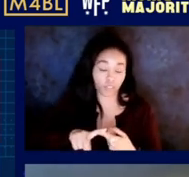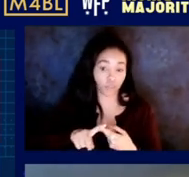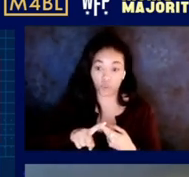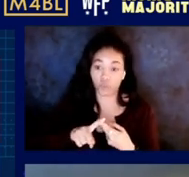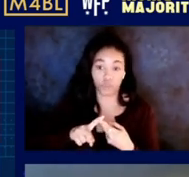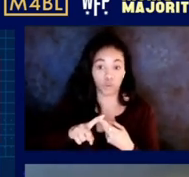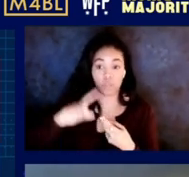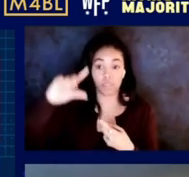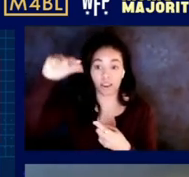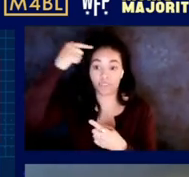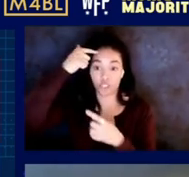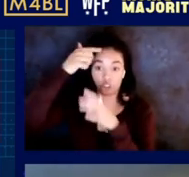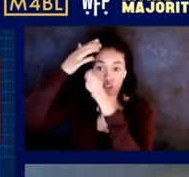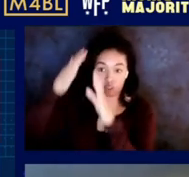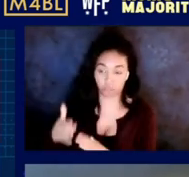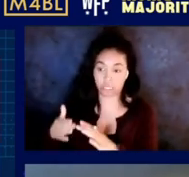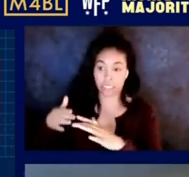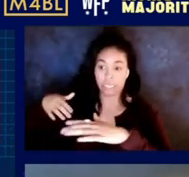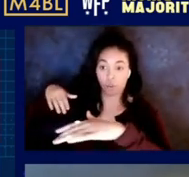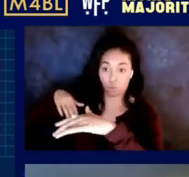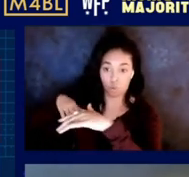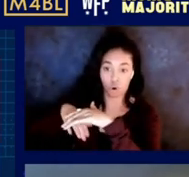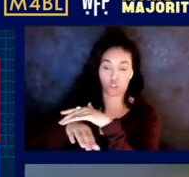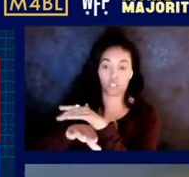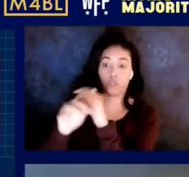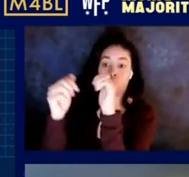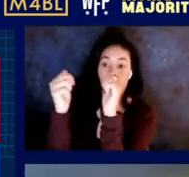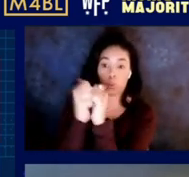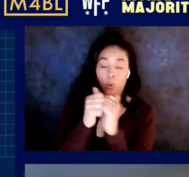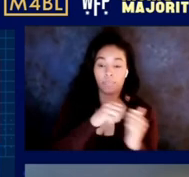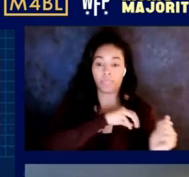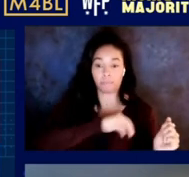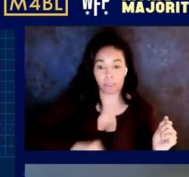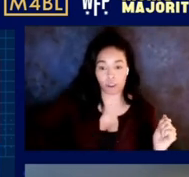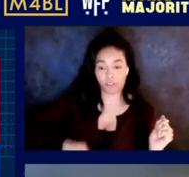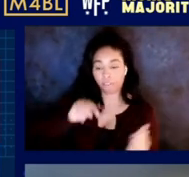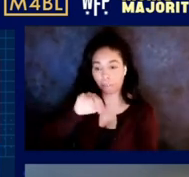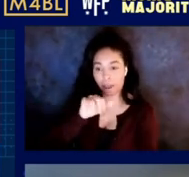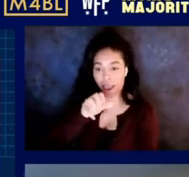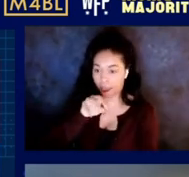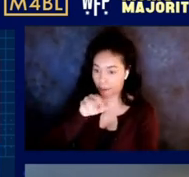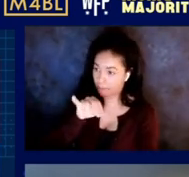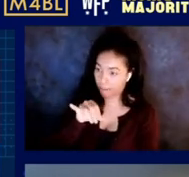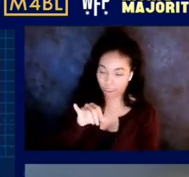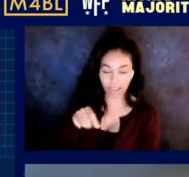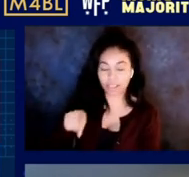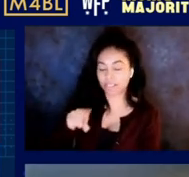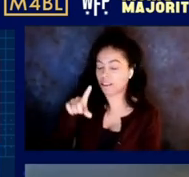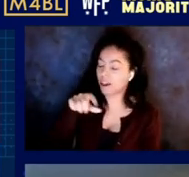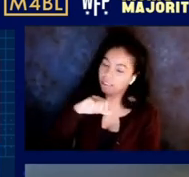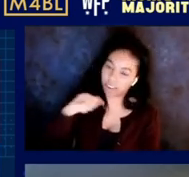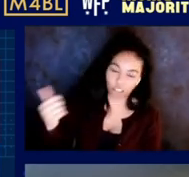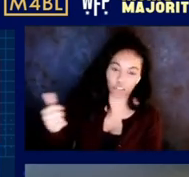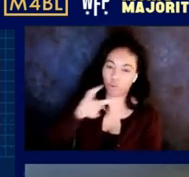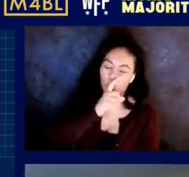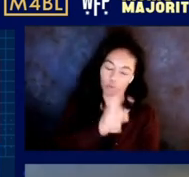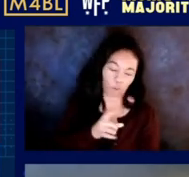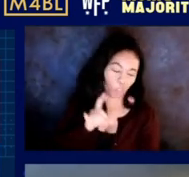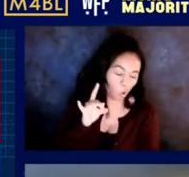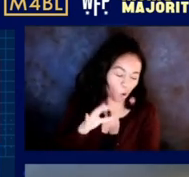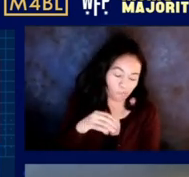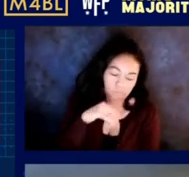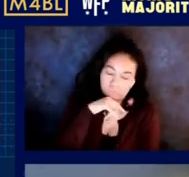governor walked in with the mayor of Miami, who's another, really scummy Republican, ex-mayor of